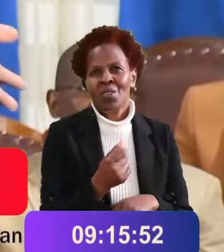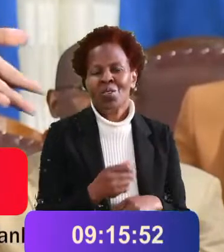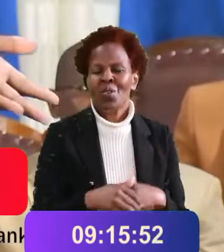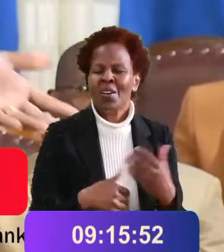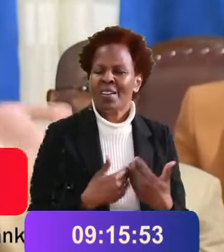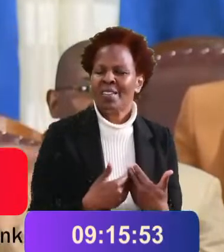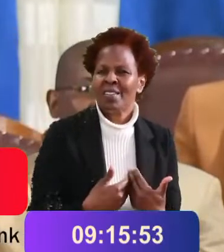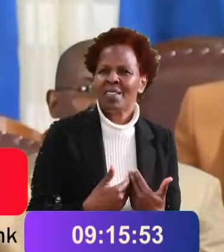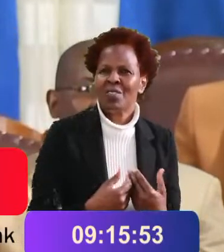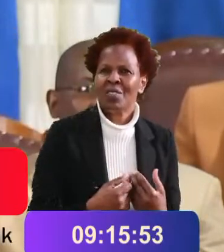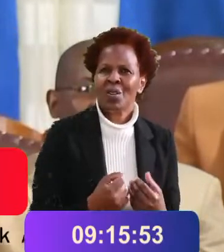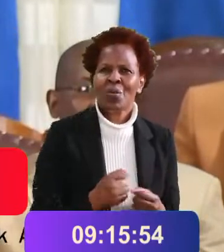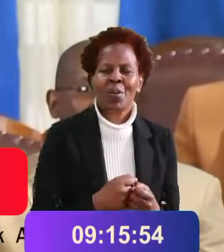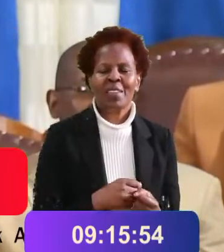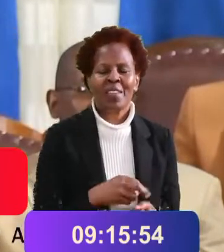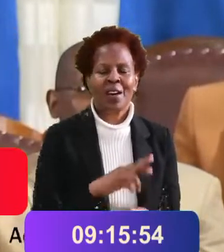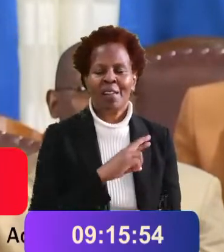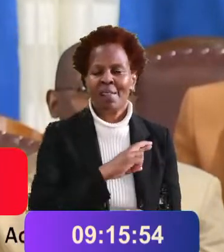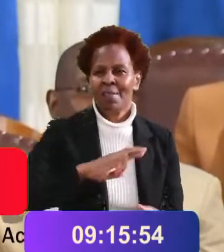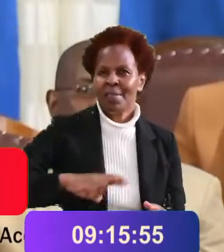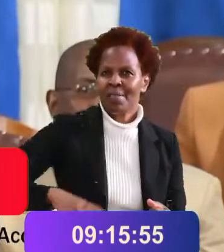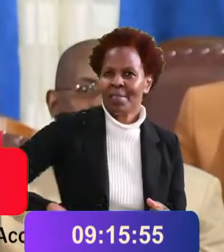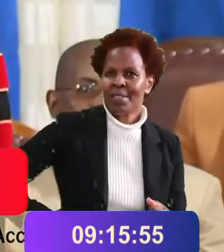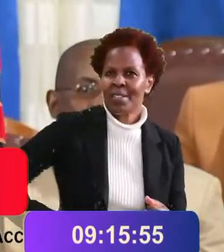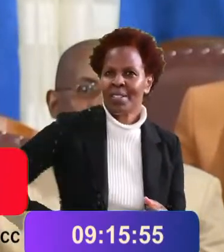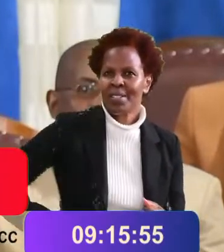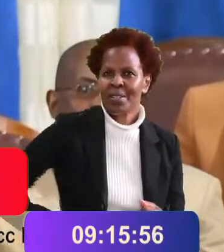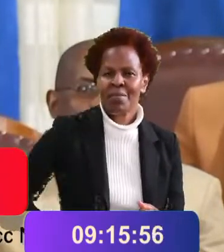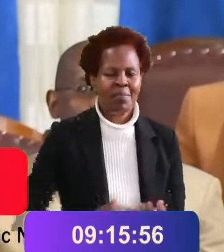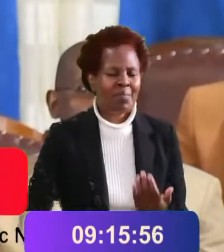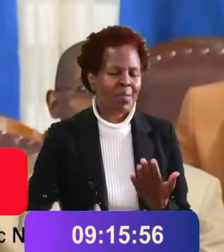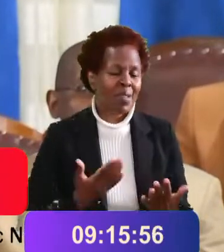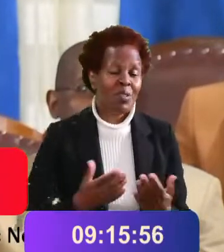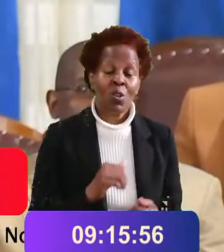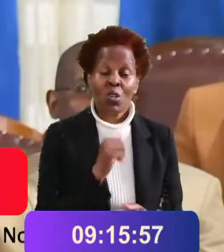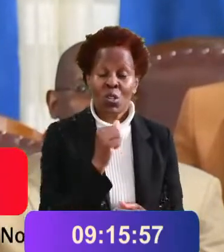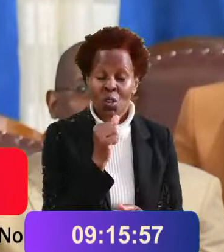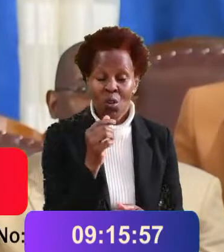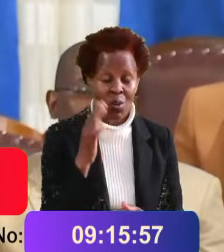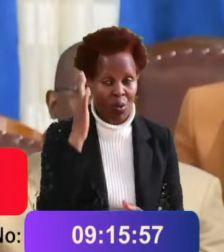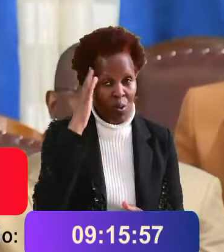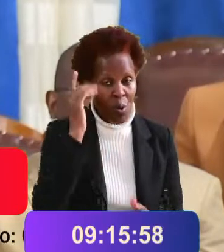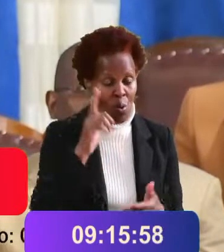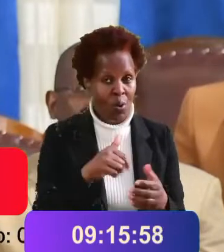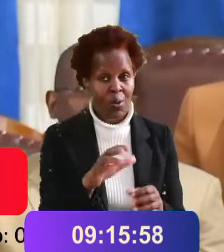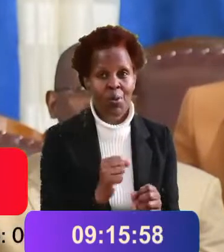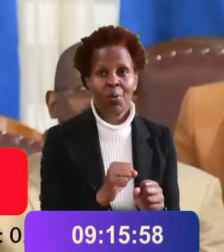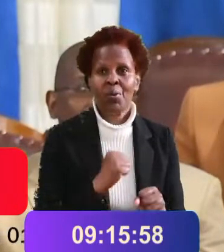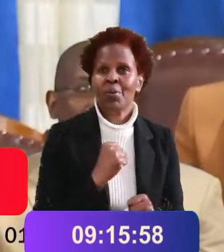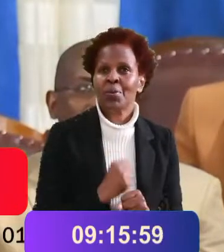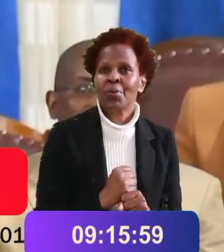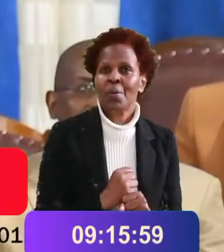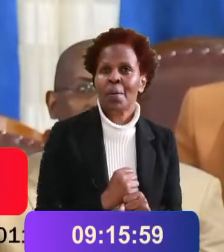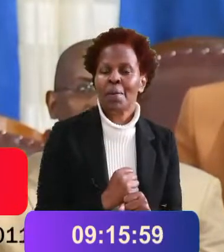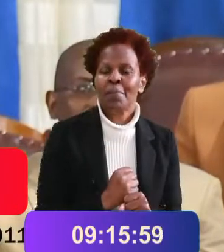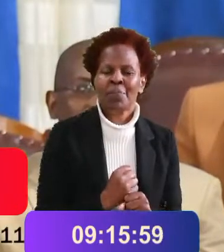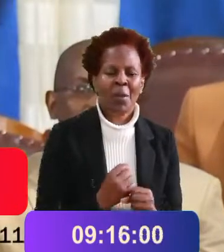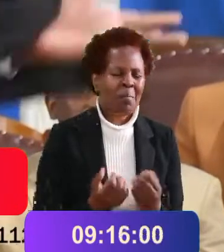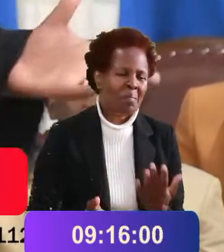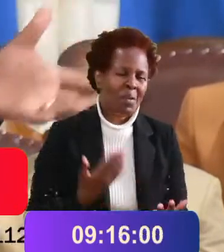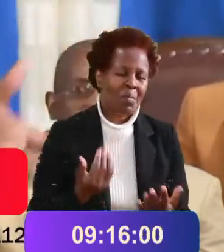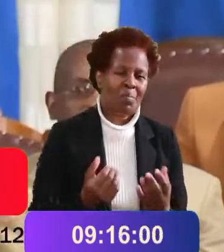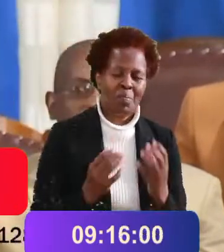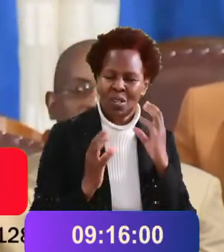obsessed with religion. Or even that you do not know what you are doing. You are confused. You are